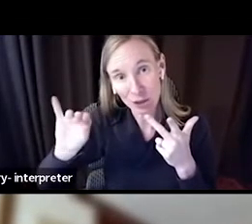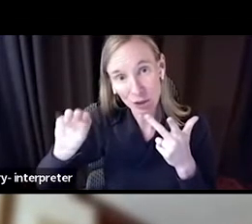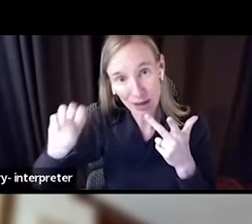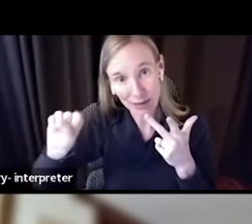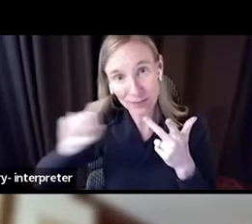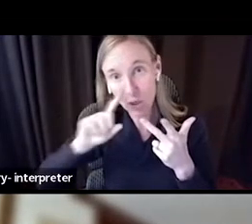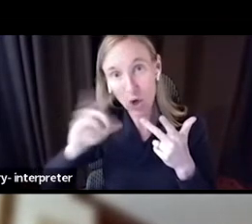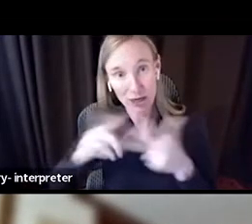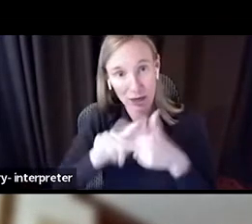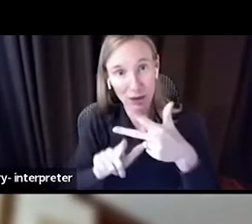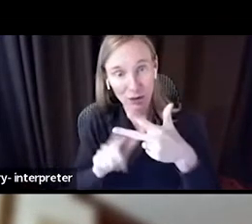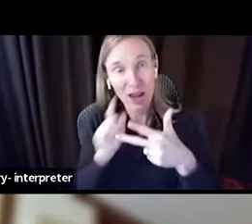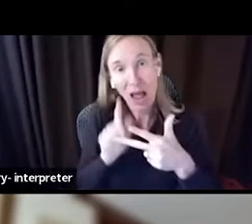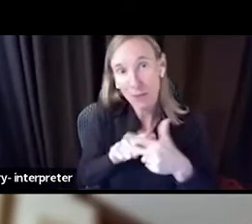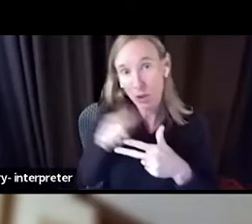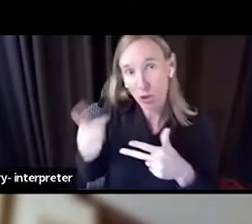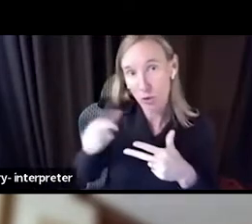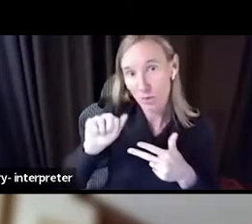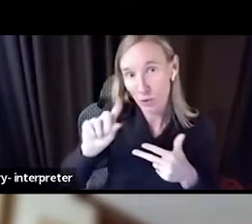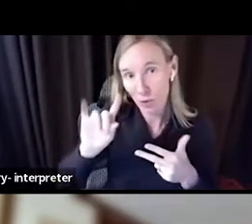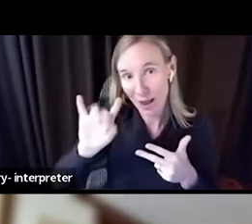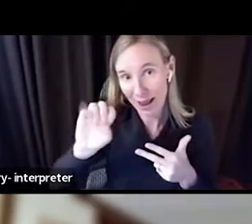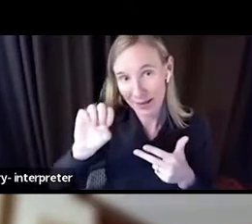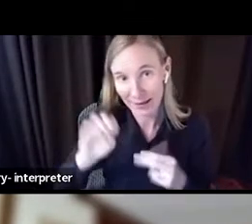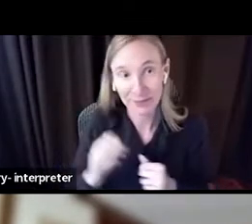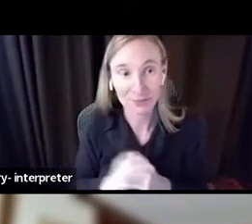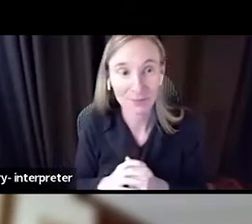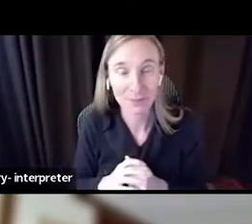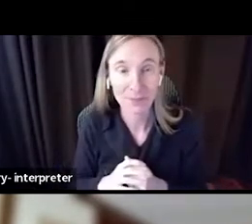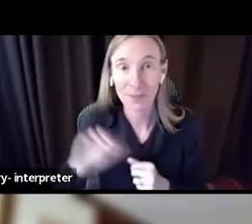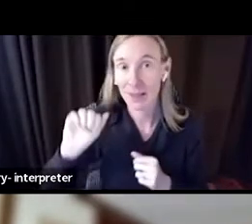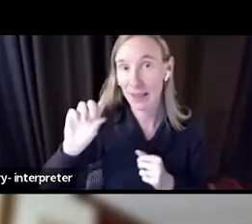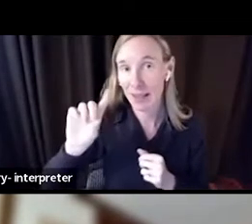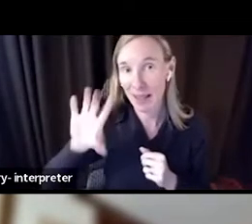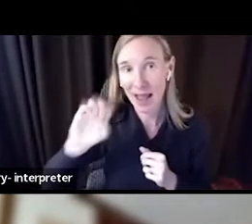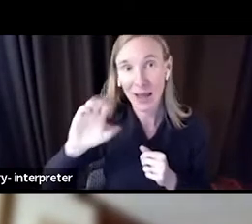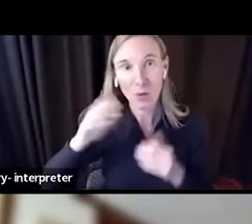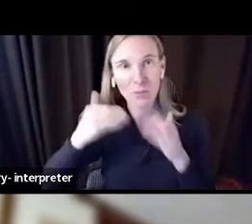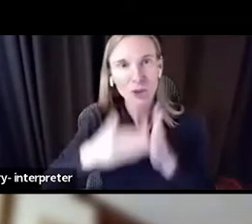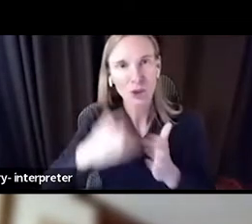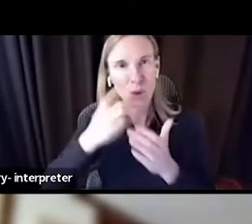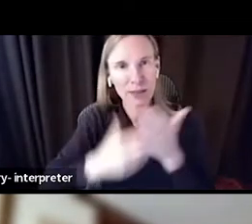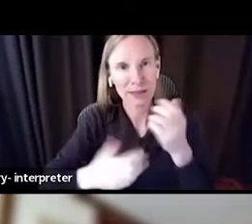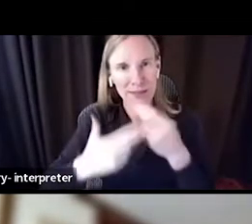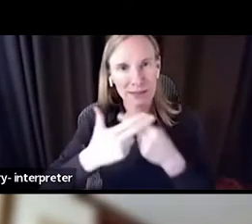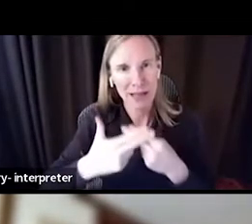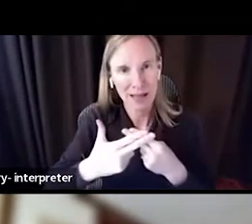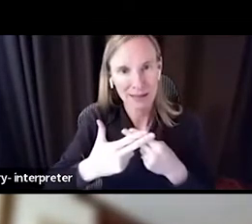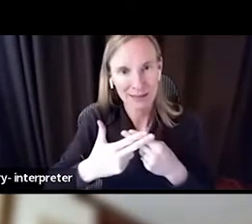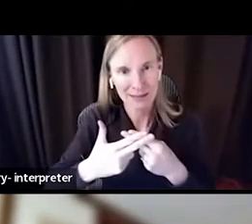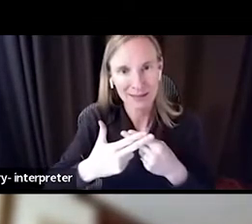it over to Addie, who will be running through some slides. I don't know if,